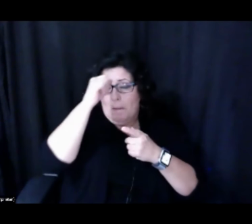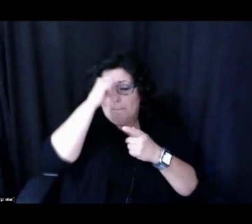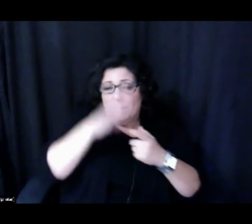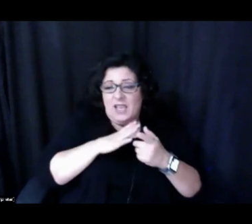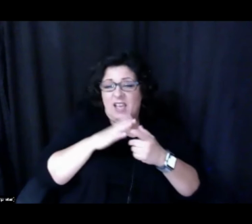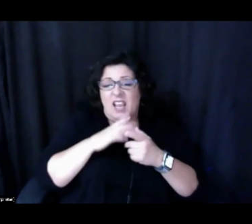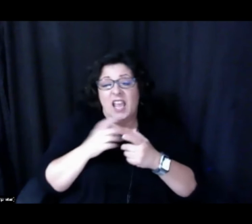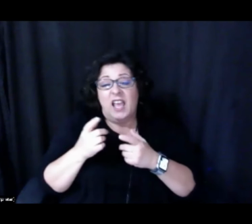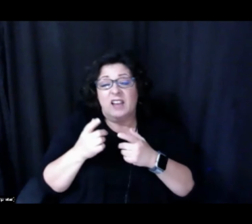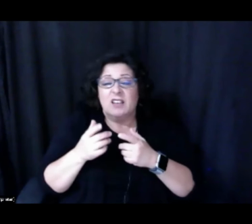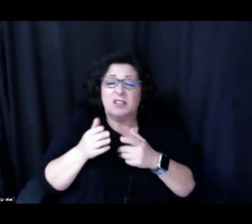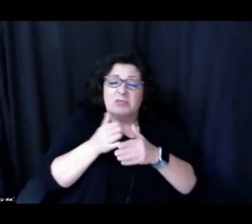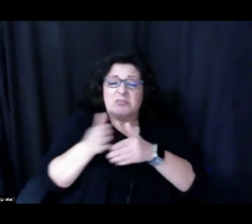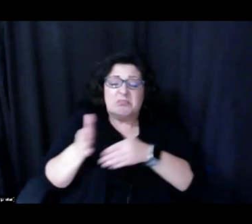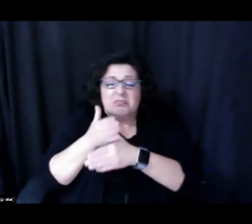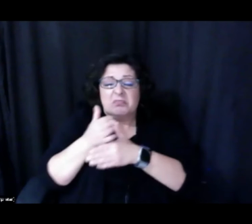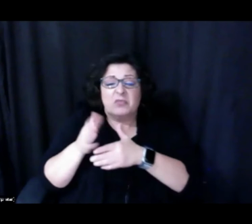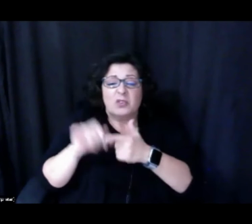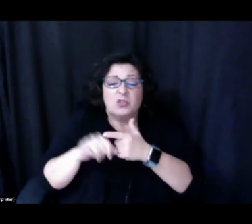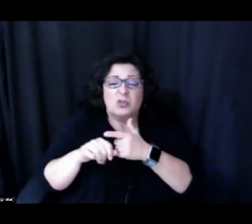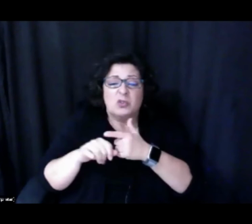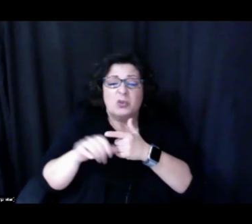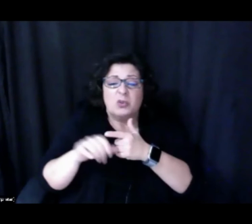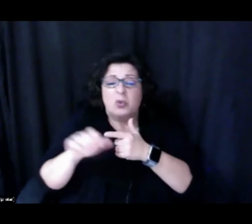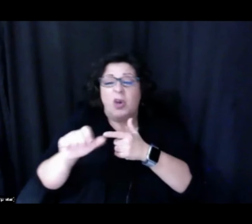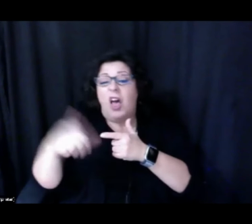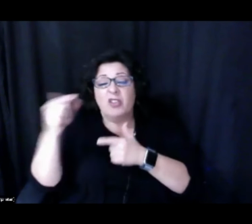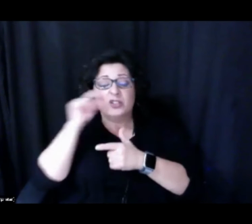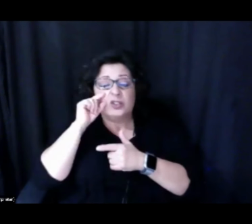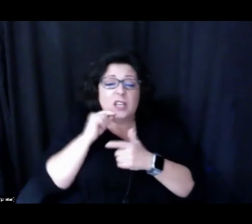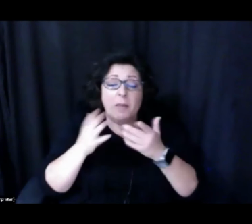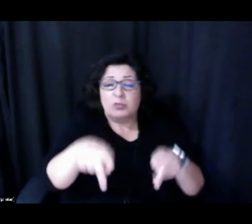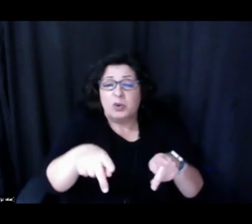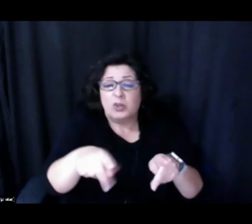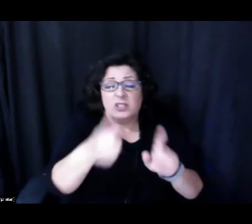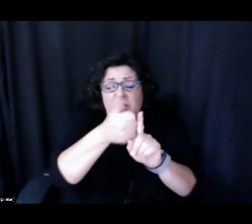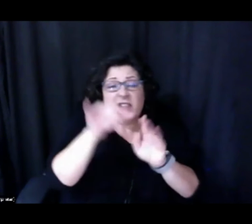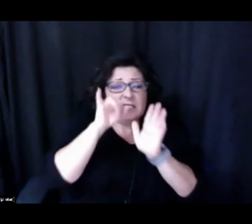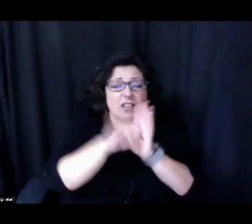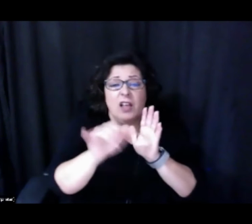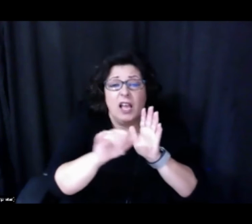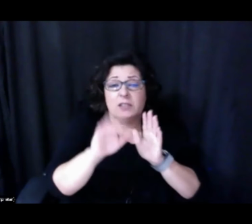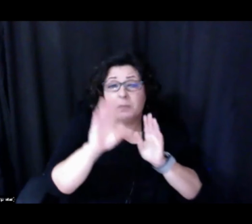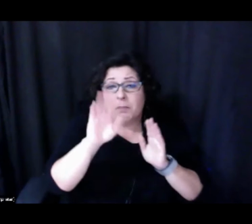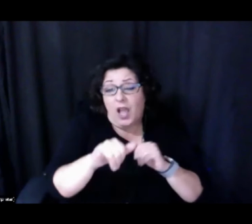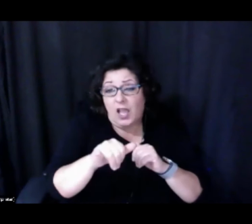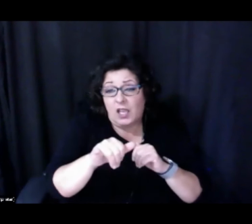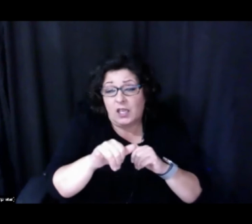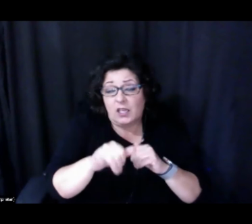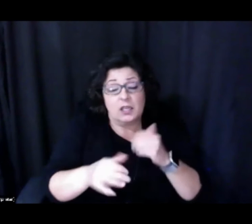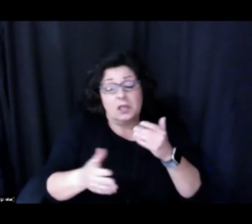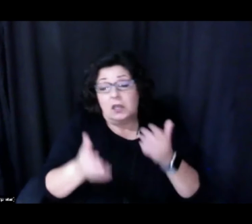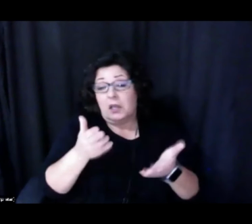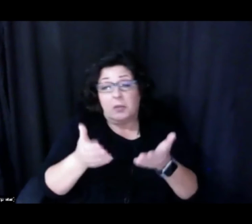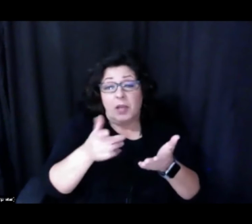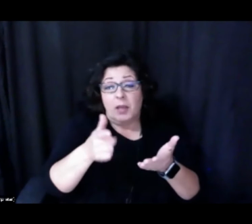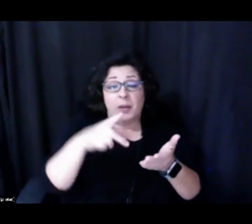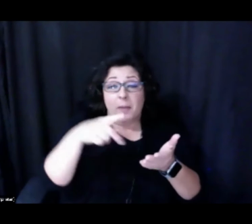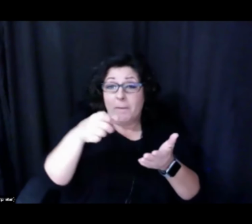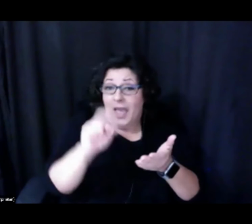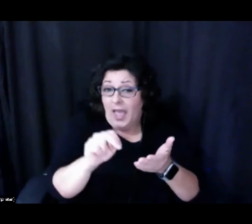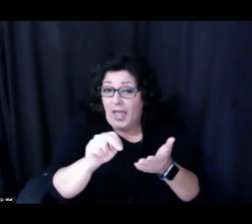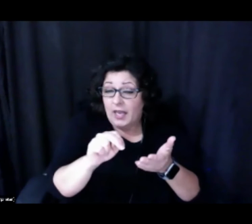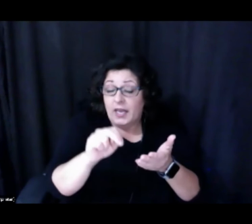can see here that maybe this person identifies, she might identify as bisexual, she might identify as